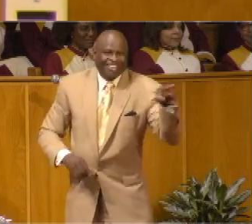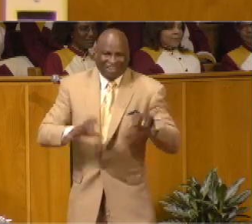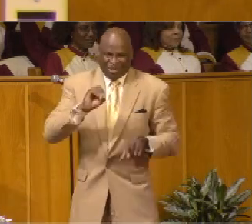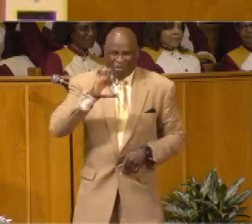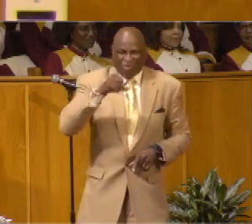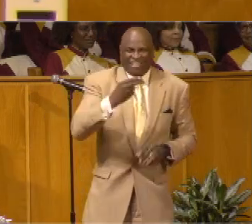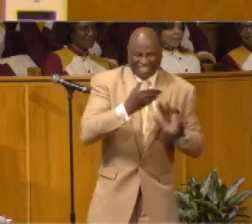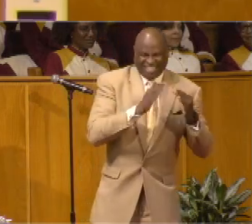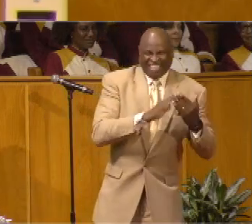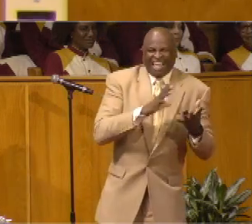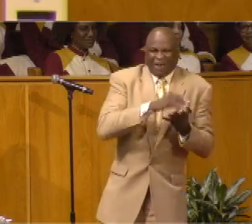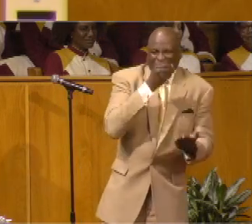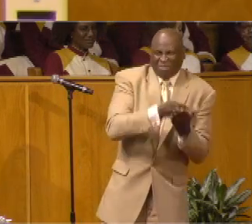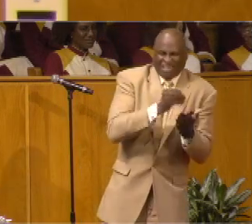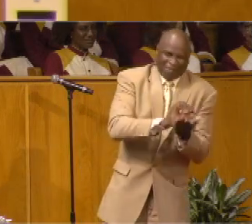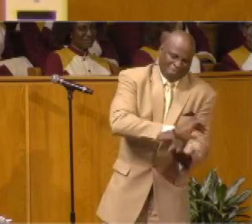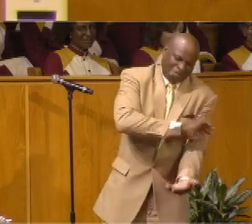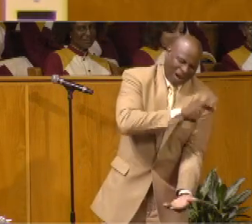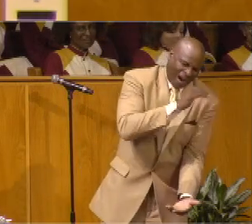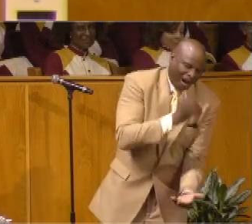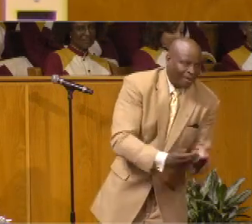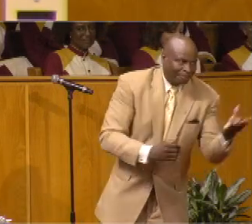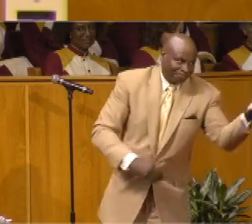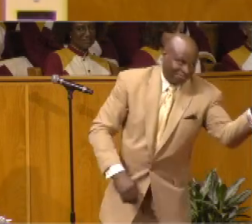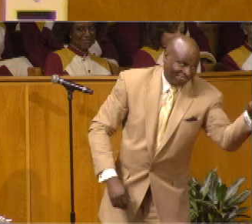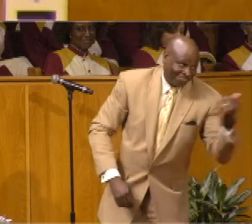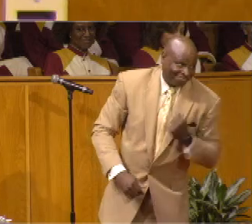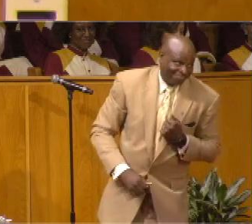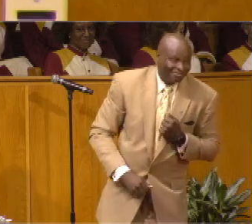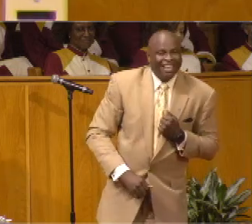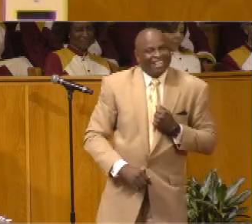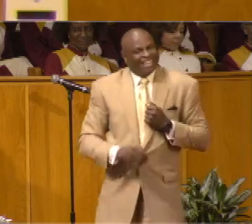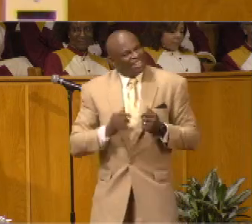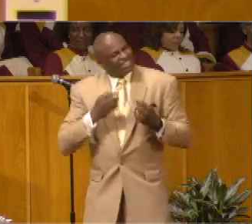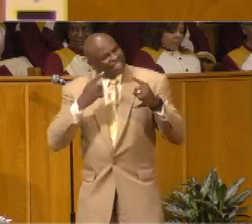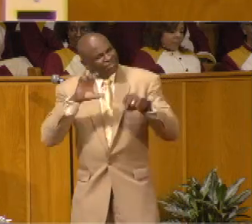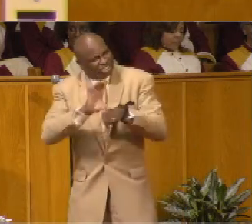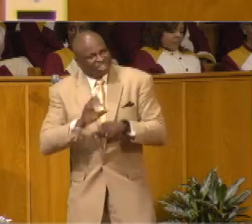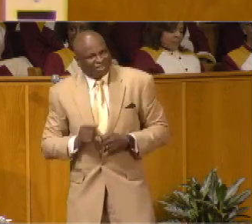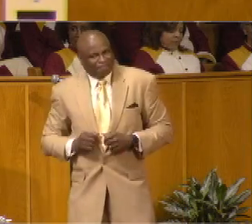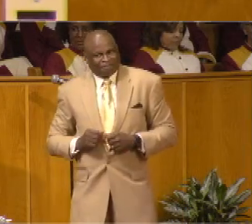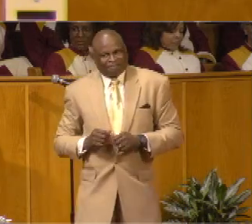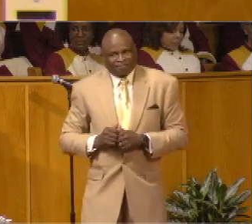was a growing, vibrant, affluent church.